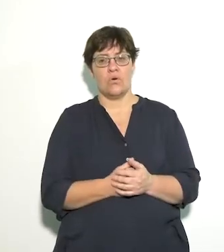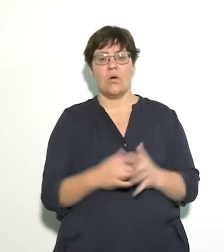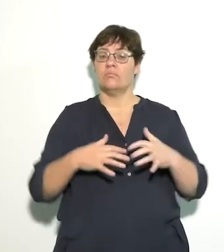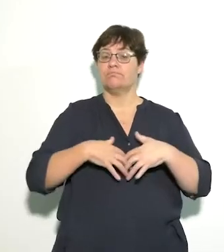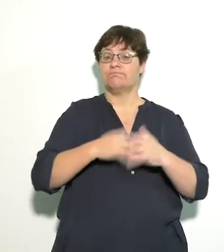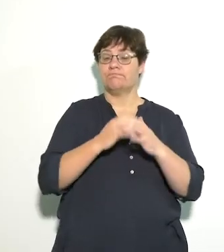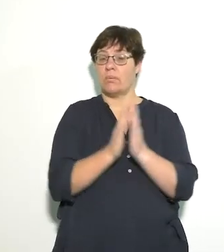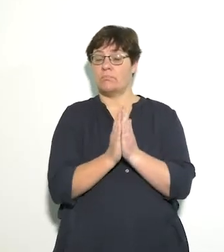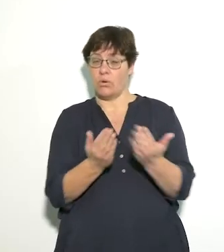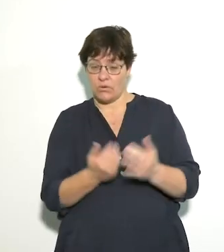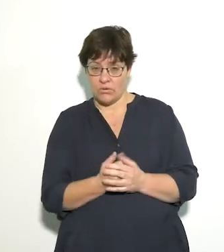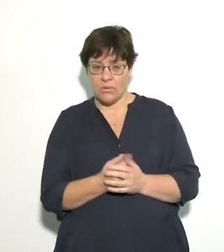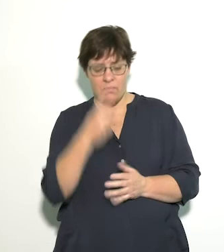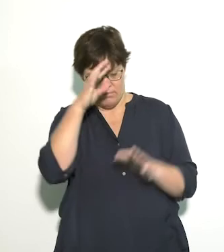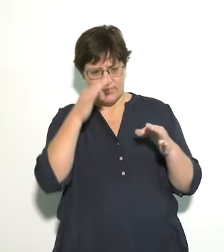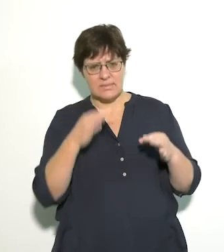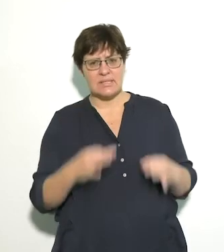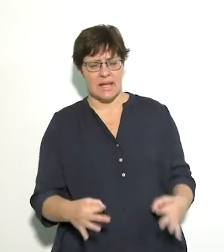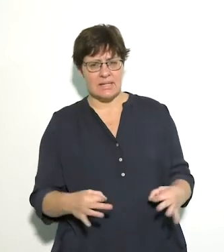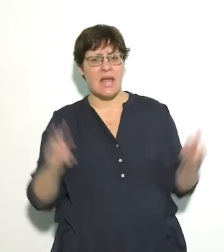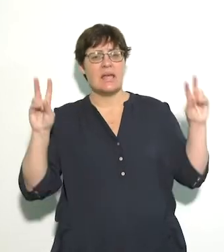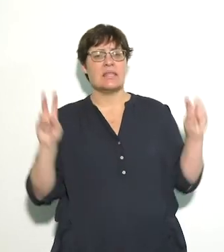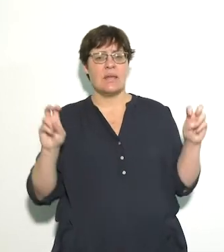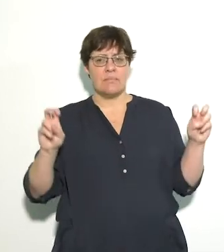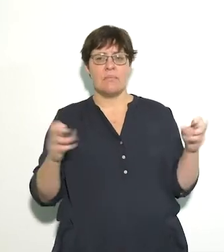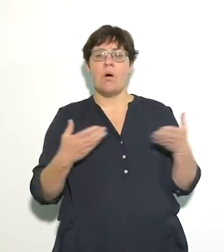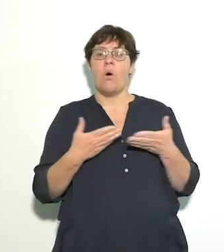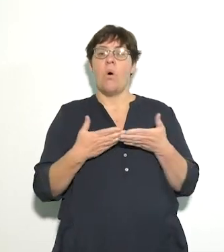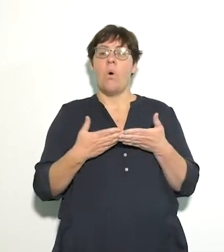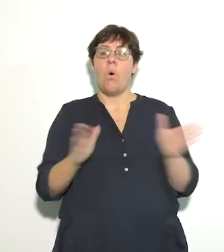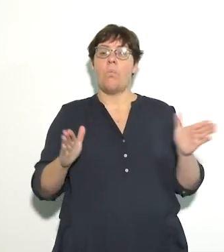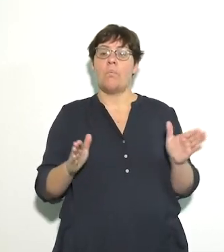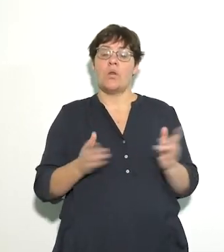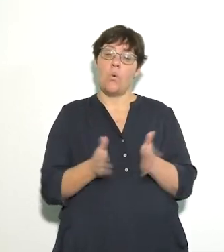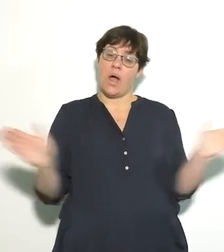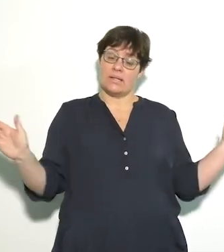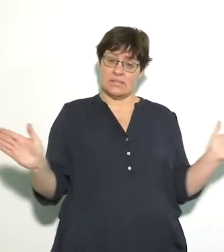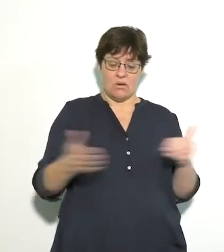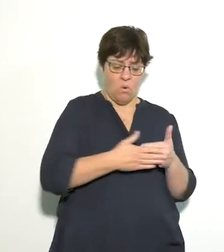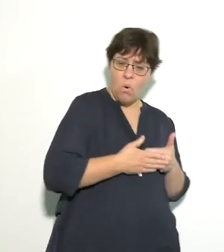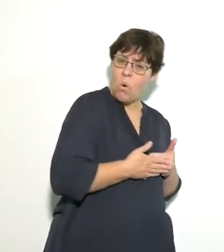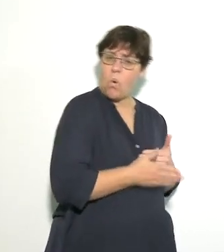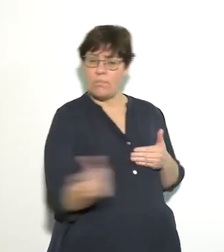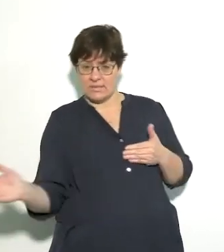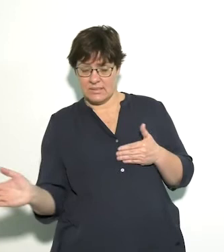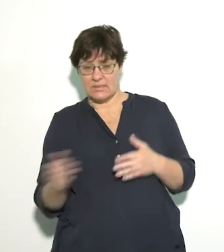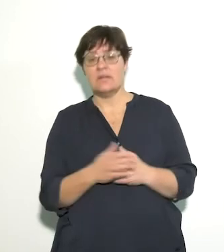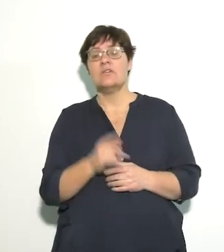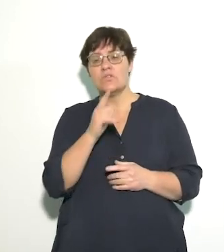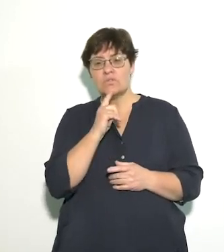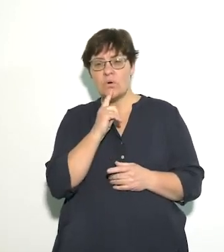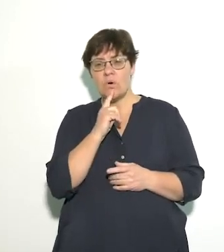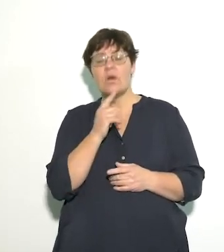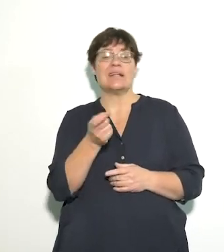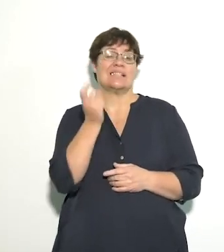when creating this book, I decided to have the theme of open wide. The picture that I chose is the main theme,